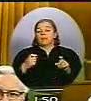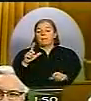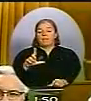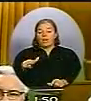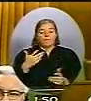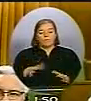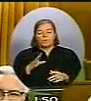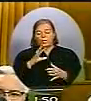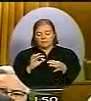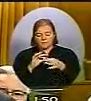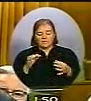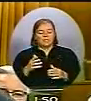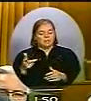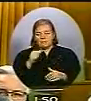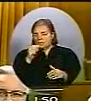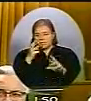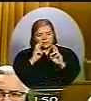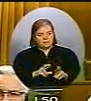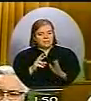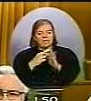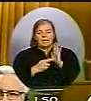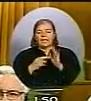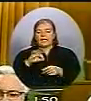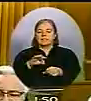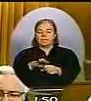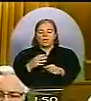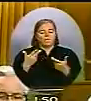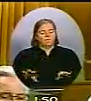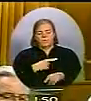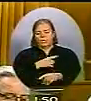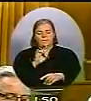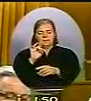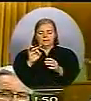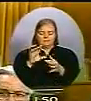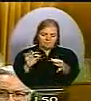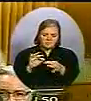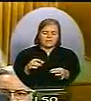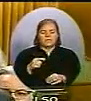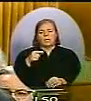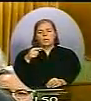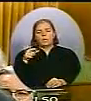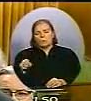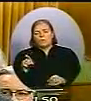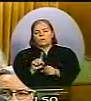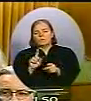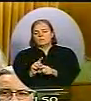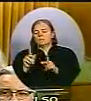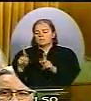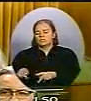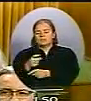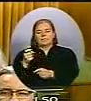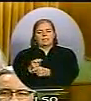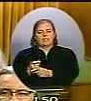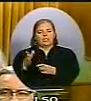to explain why he had free flights, and refused to explain why he and his campaign manager was promoted by the Prime Minister after they broke the rules.